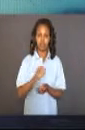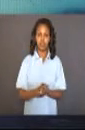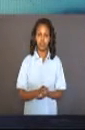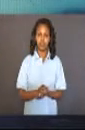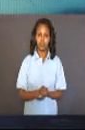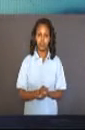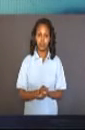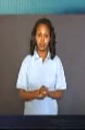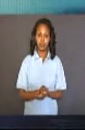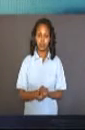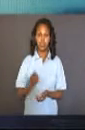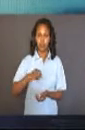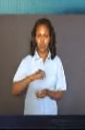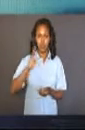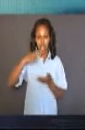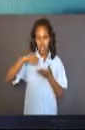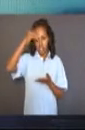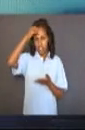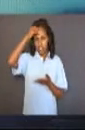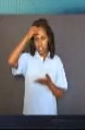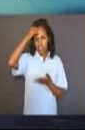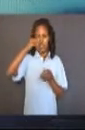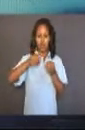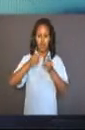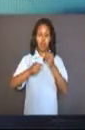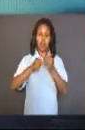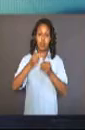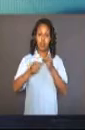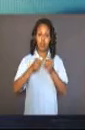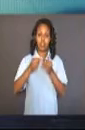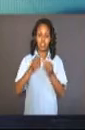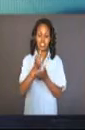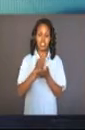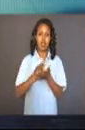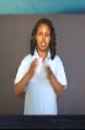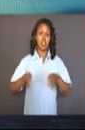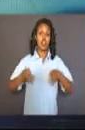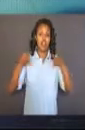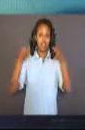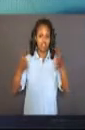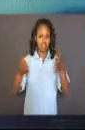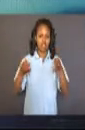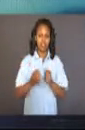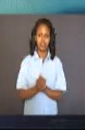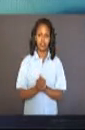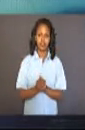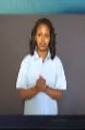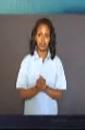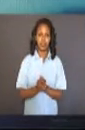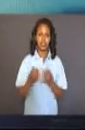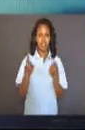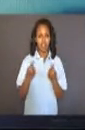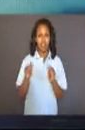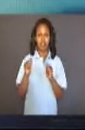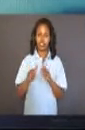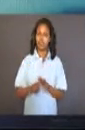Today, we will learn all about semiconductors. Let